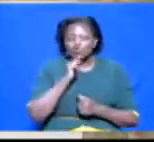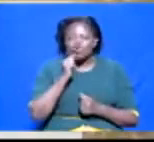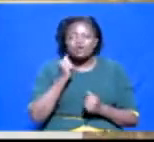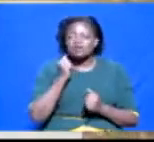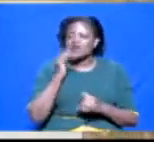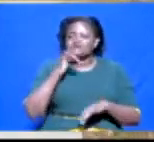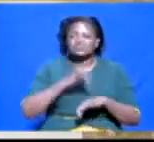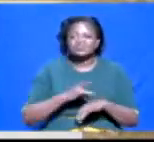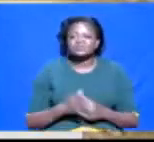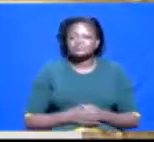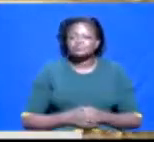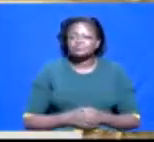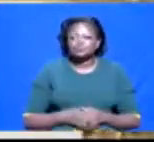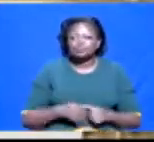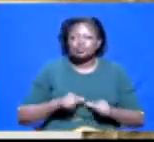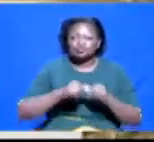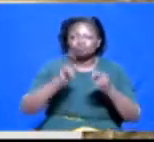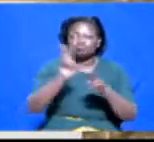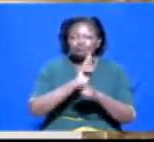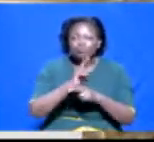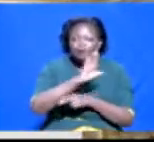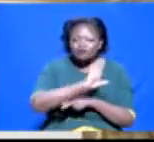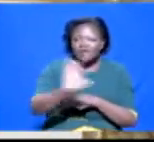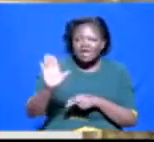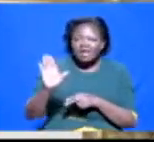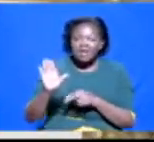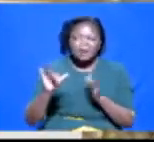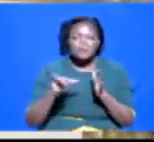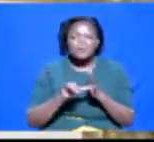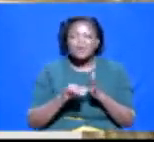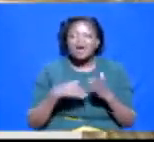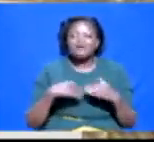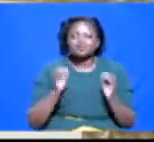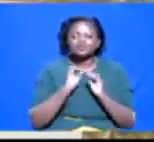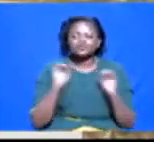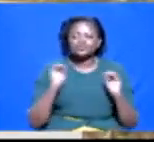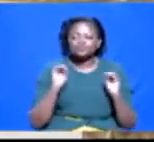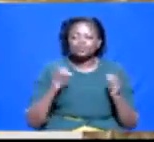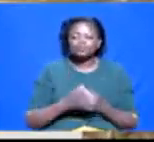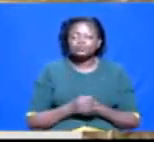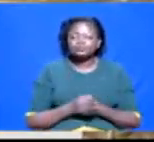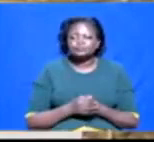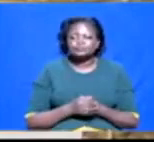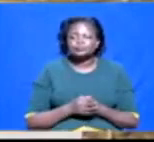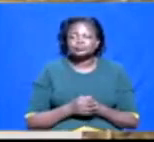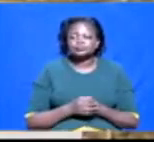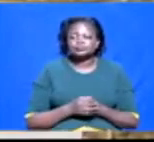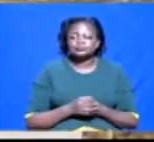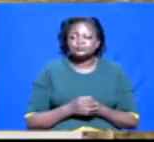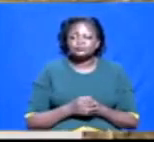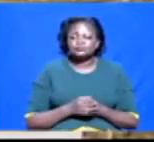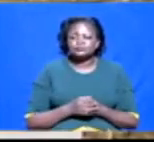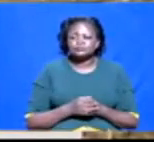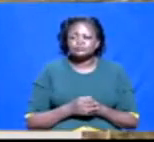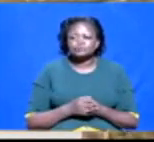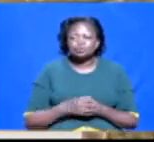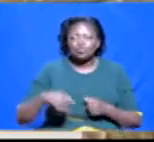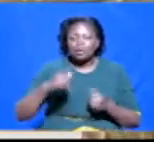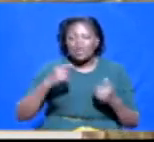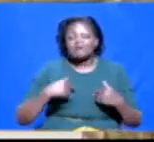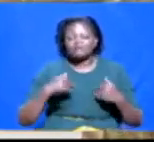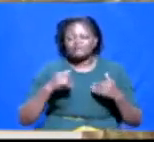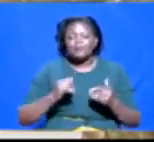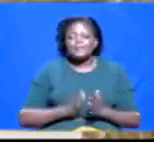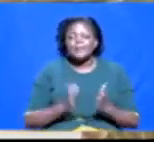also monitoring them. So far there is no complication of any student, and we are having a public health officer